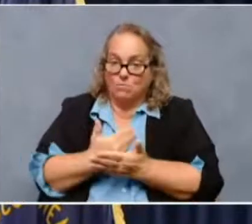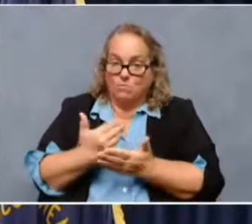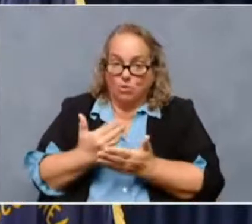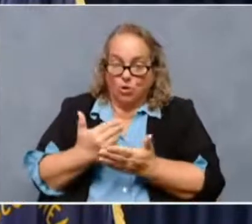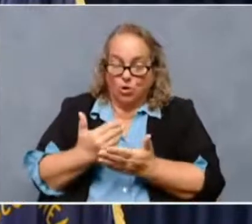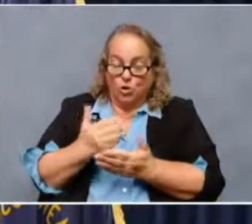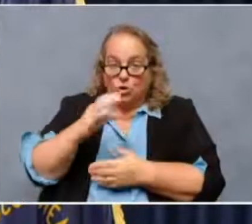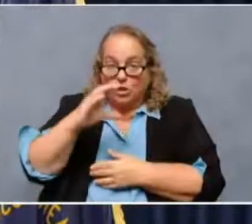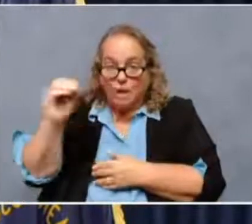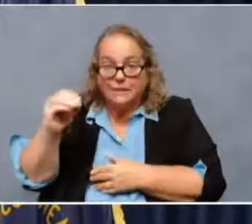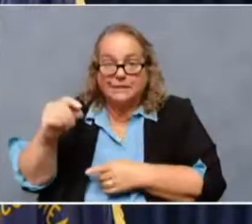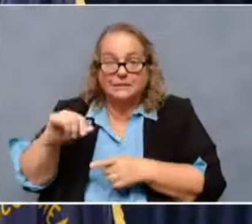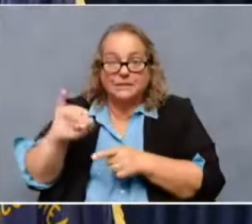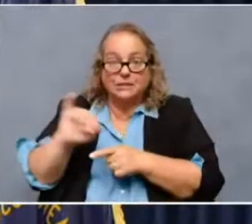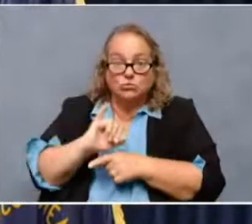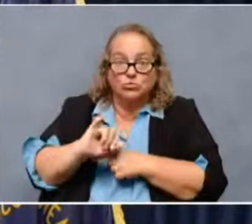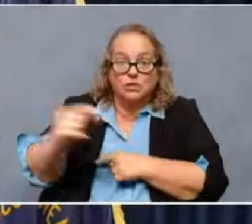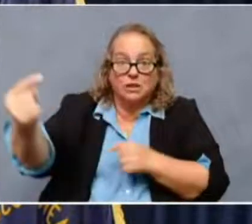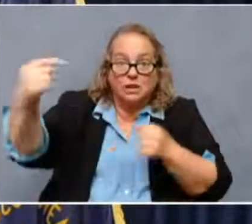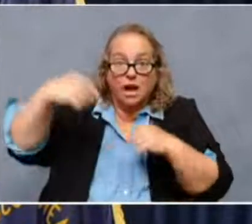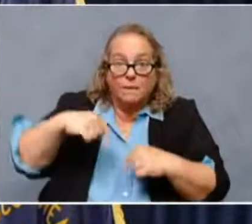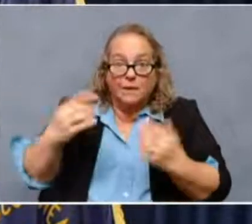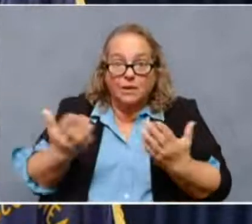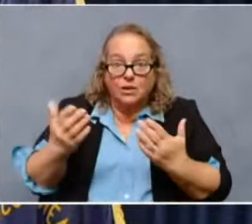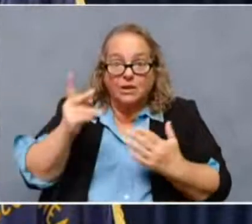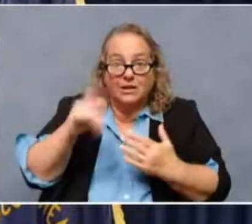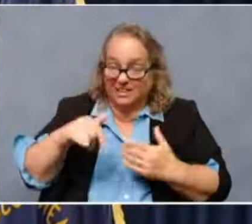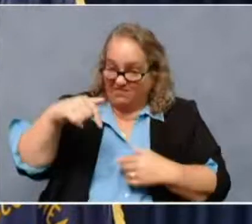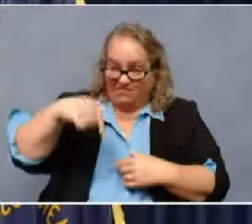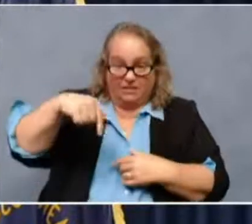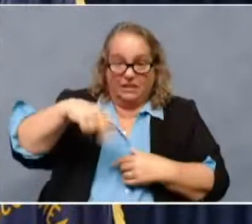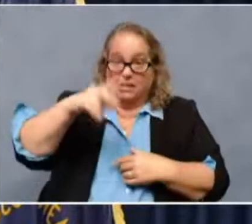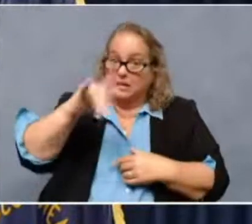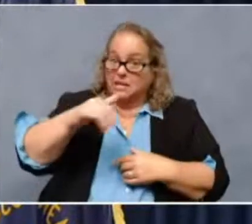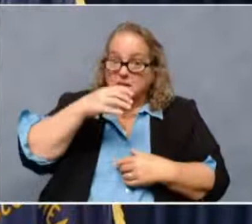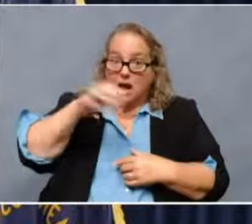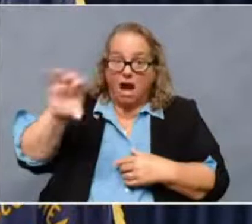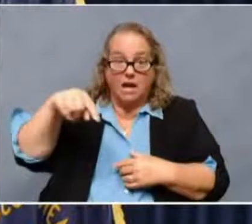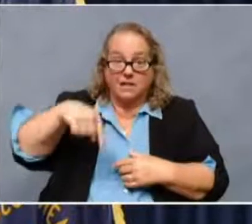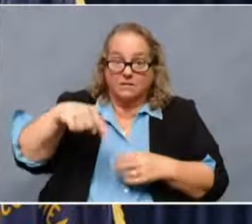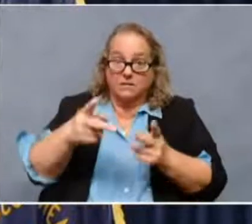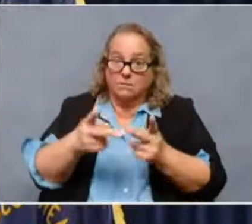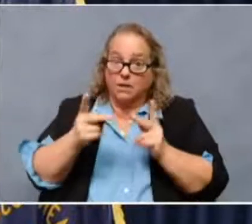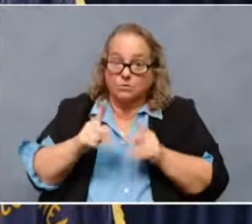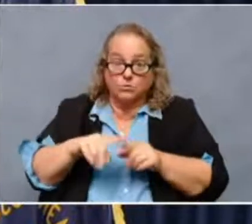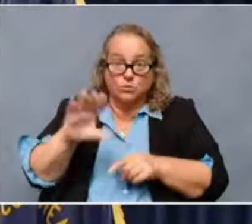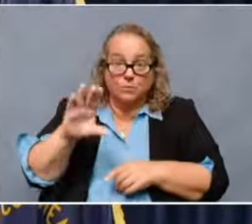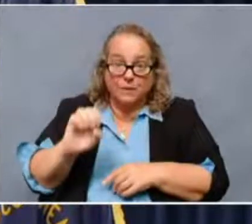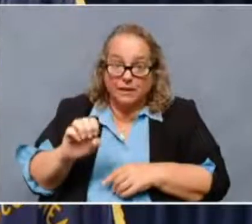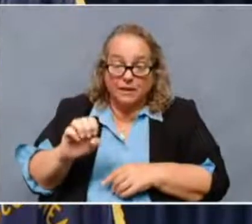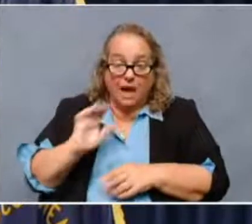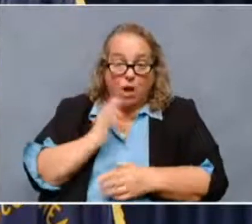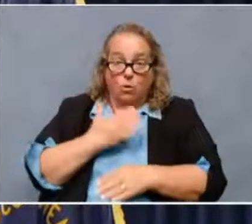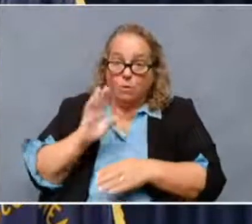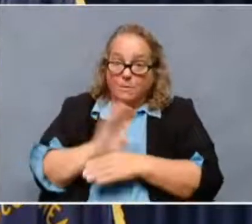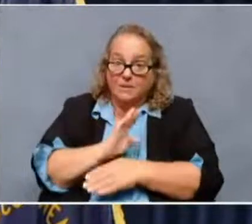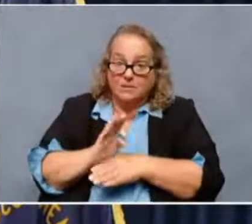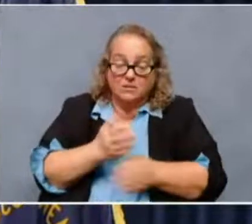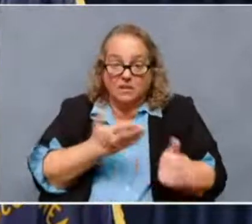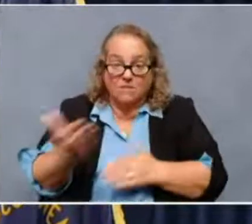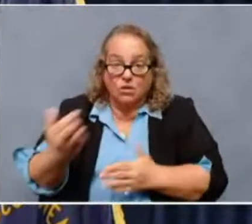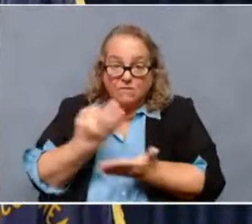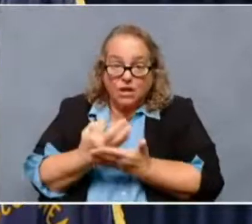corporations come, this is the place to be. And in our business, delivering financial services, tax,